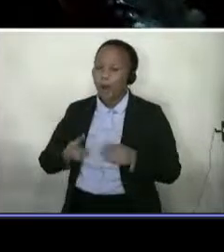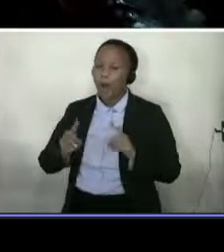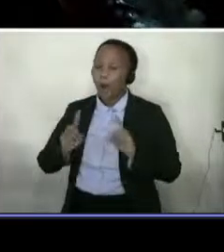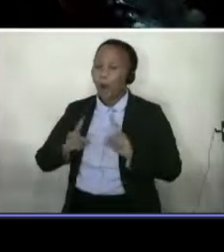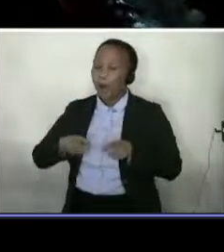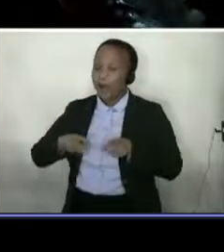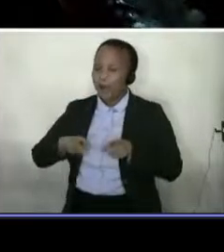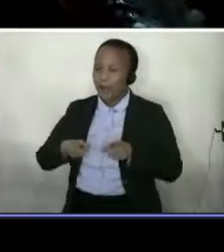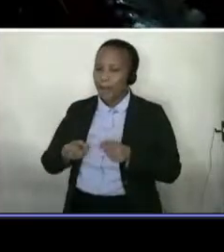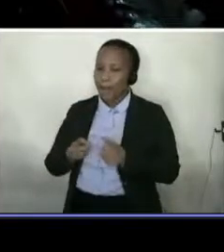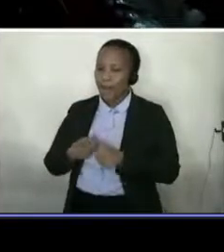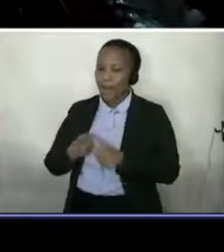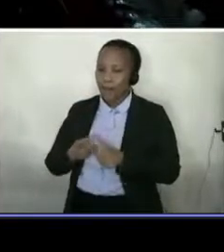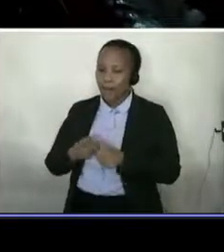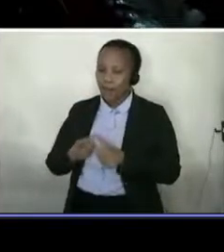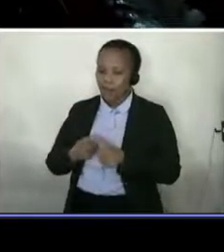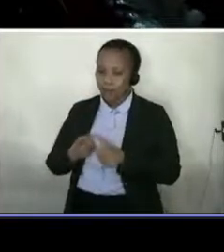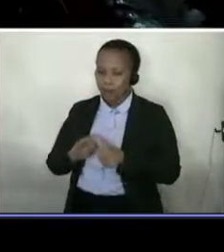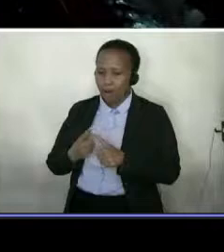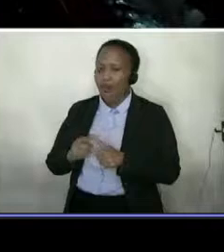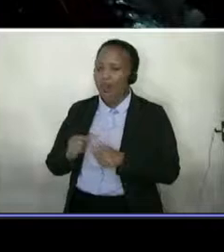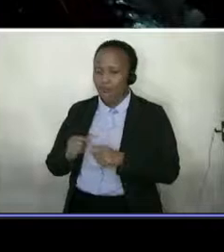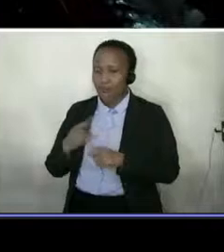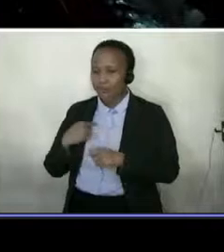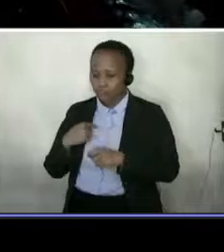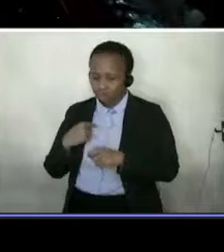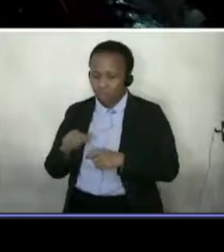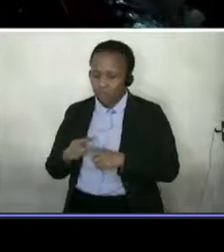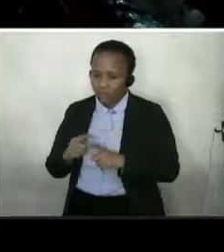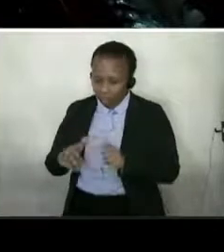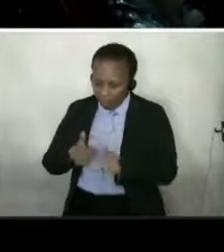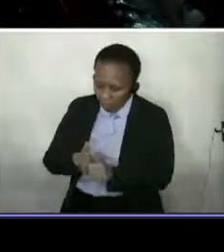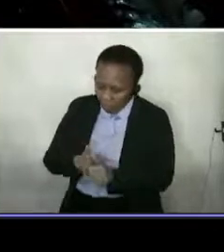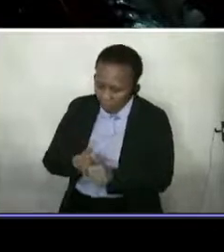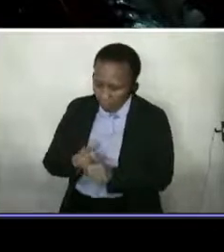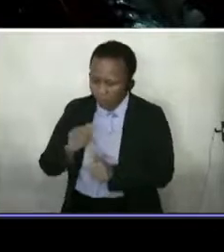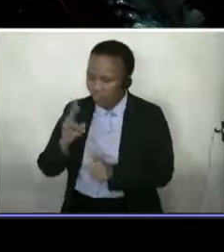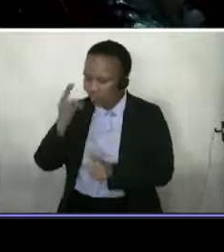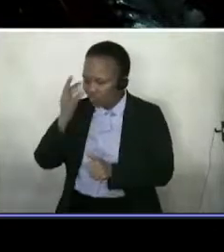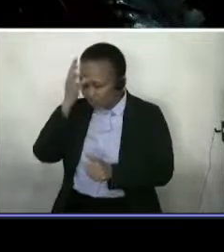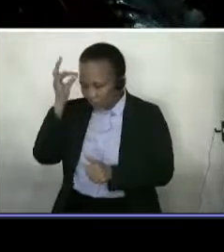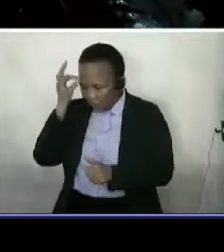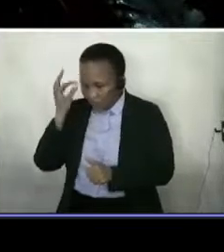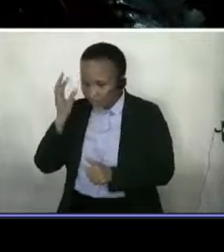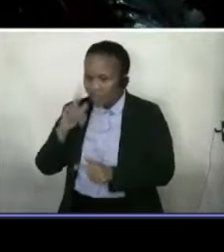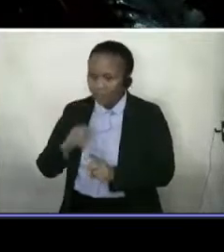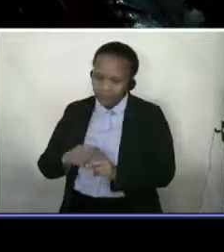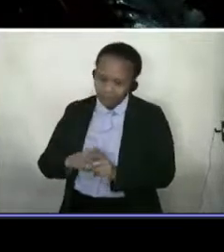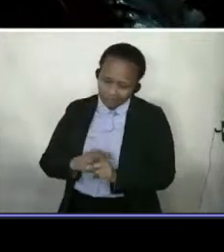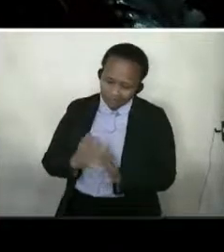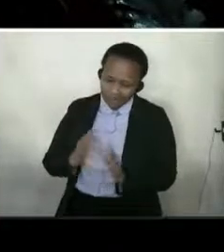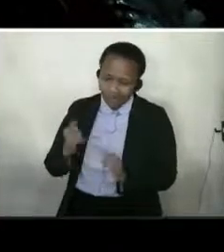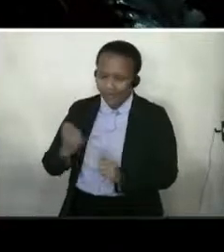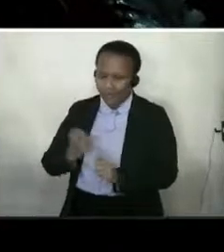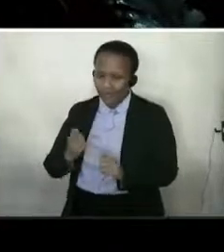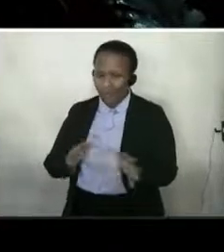2 minutes for Honorable Rogers. Honorable Speaker, I would want to take this